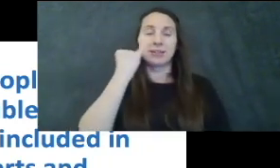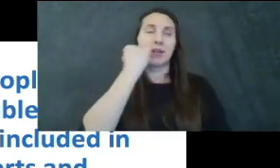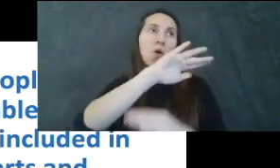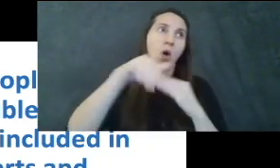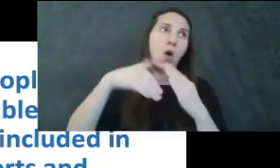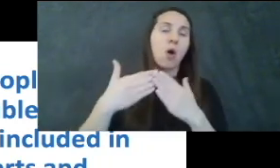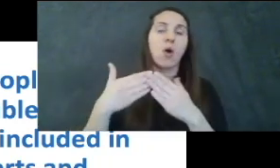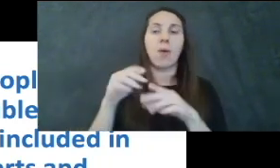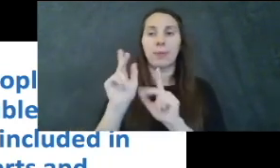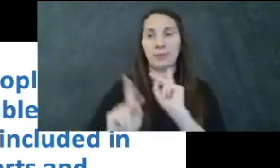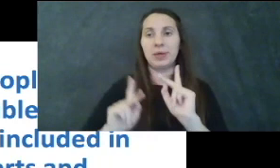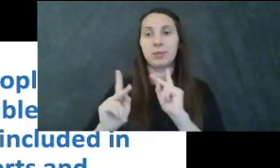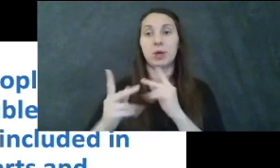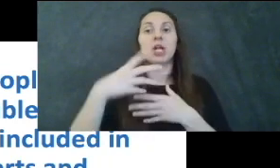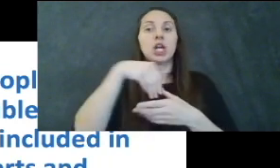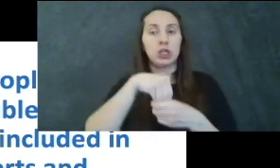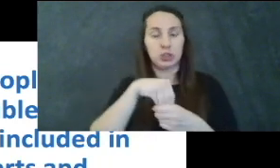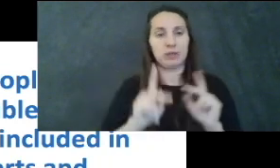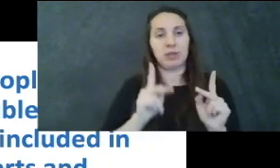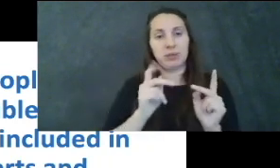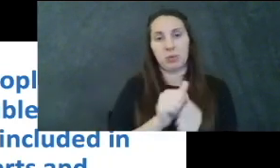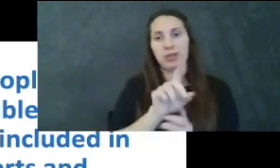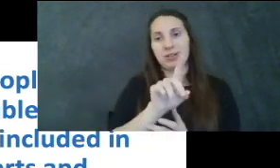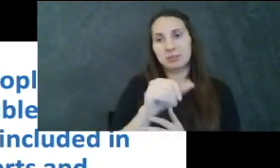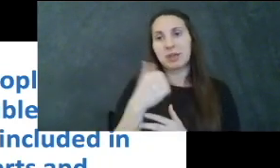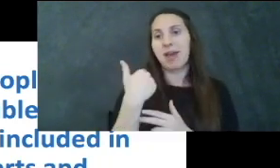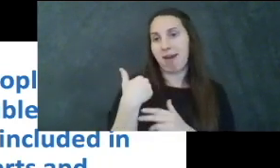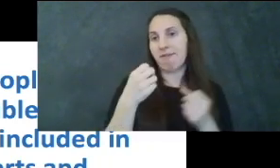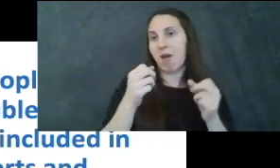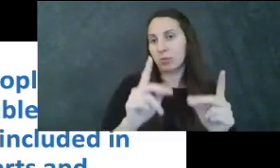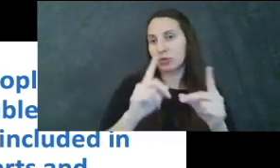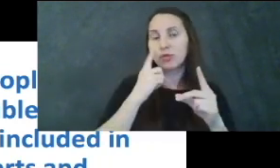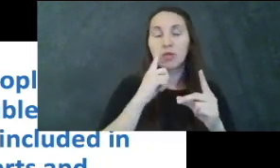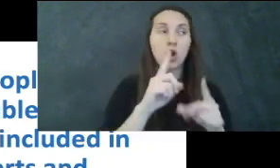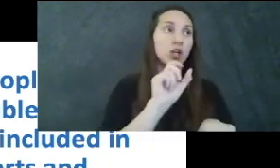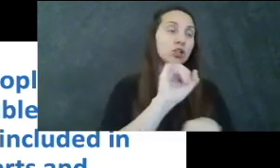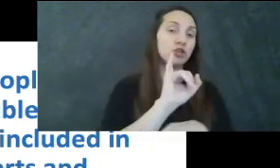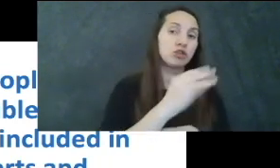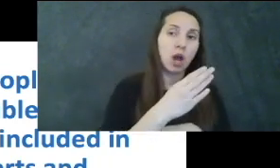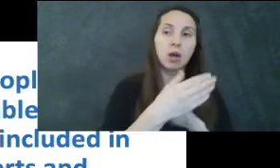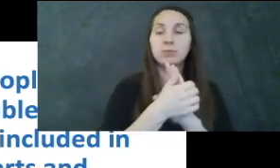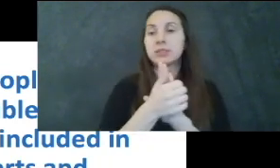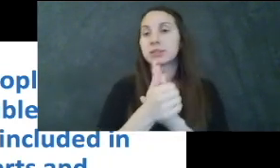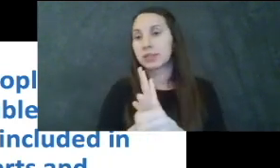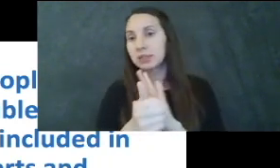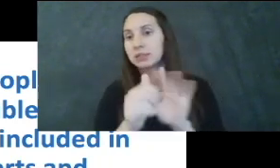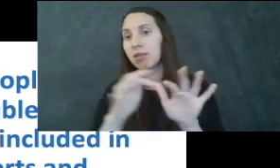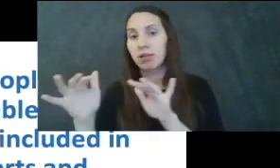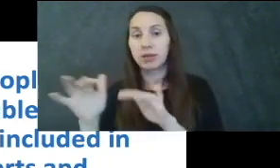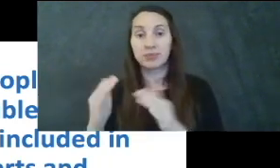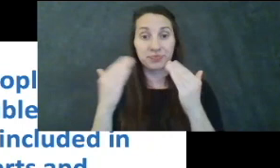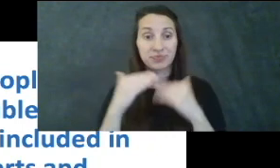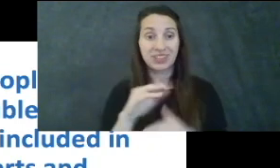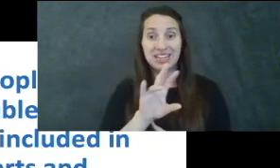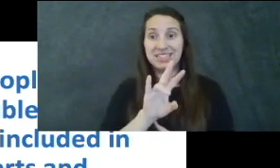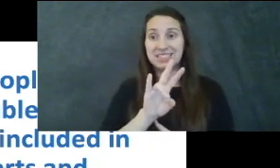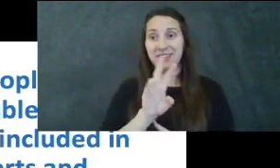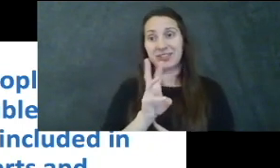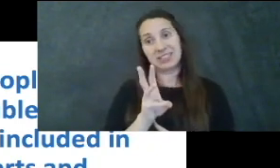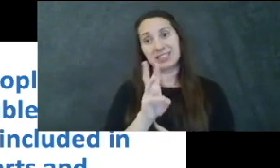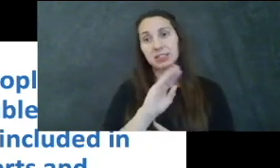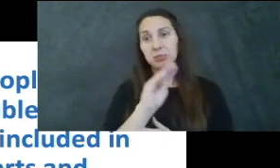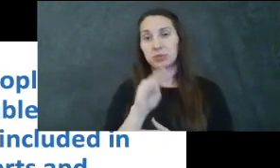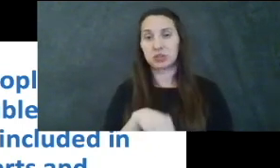the opportunity to get skills, jobs, and succeed. 76% saying it's very